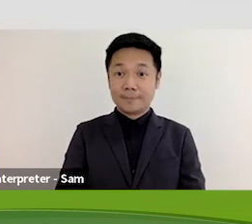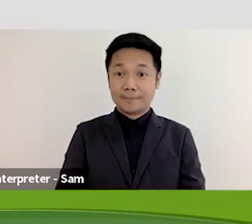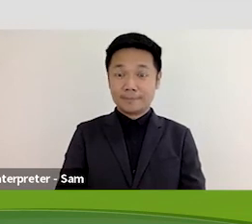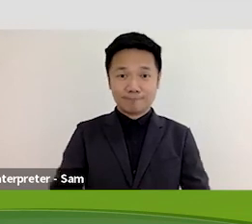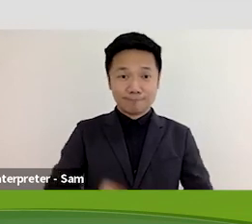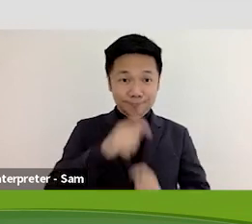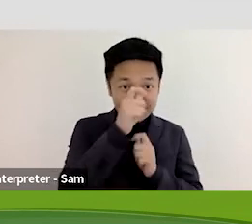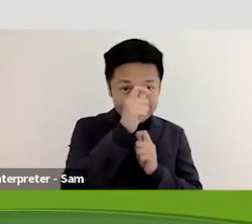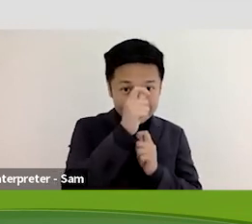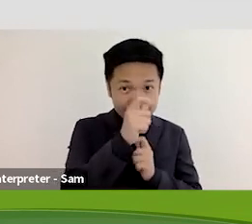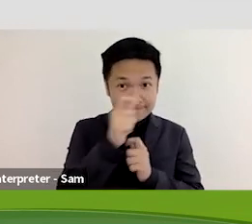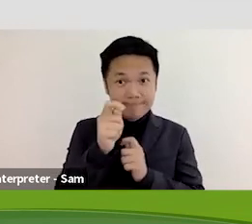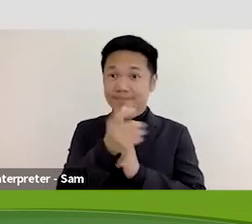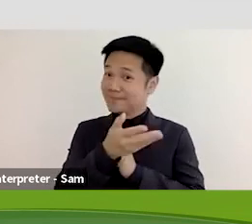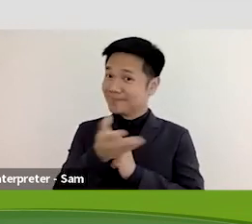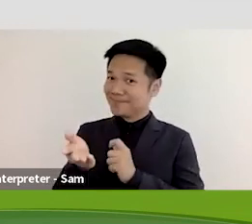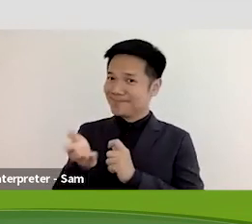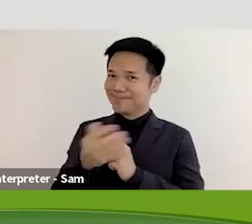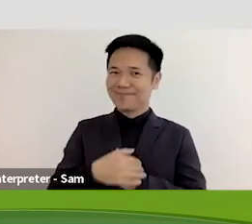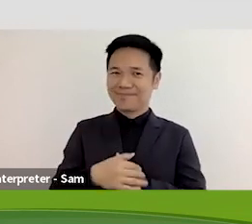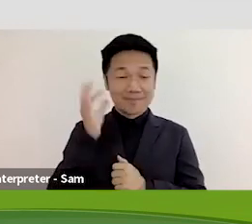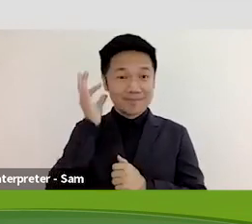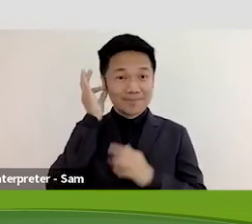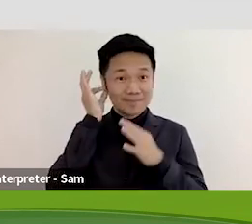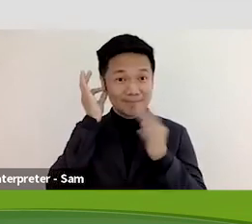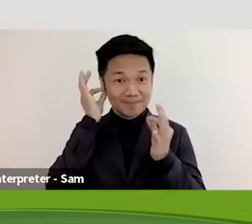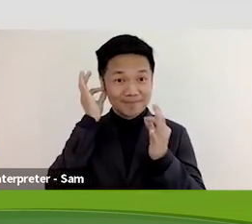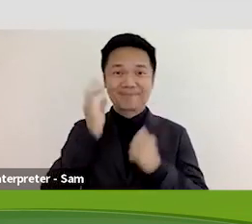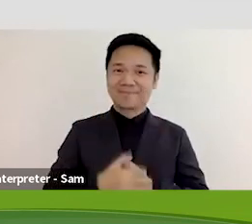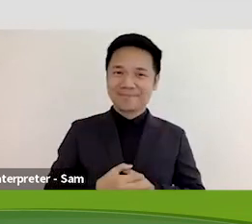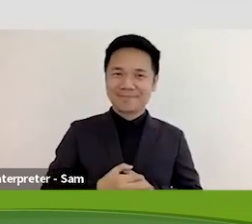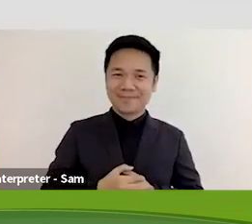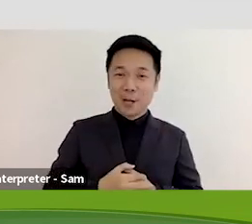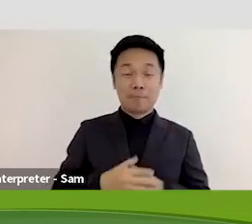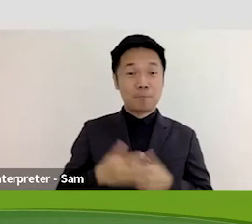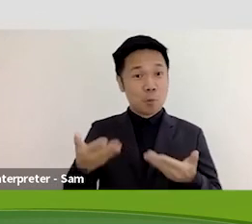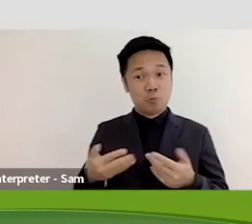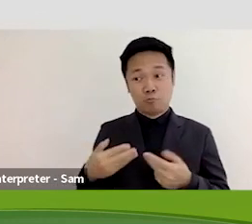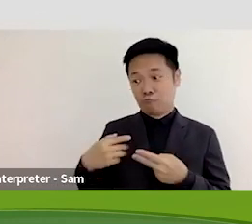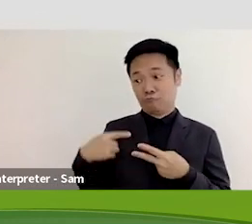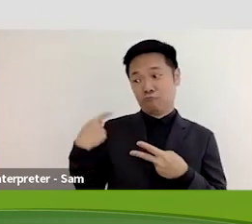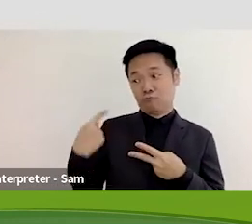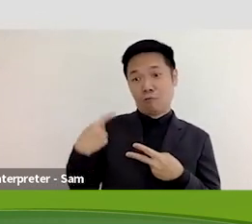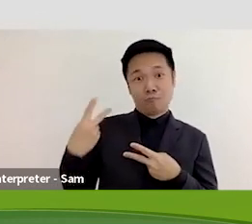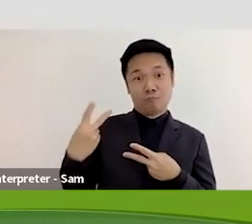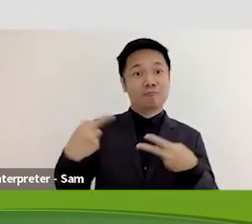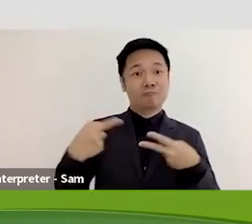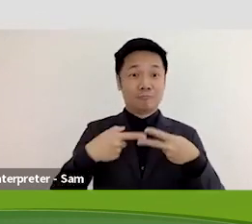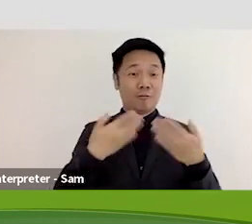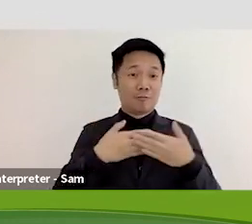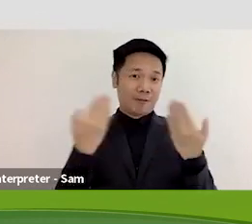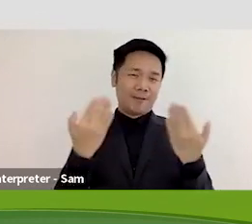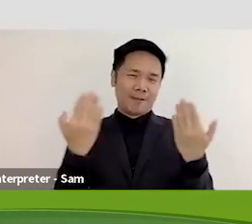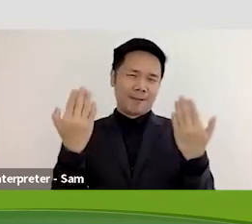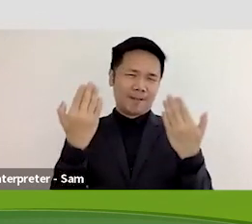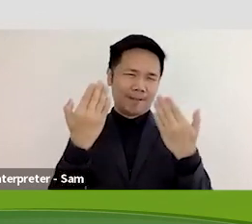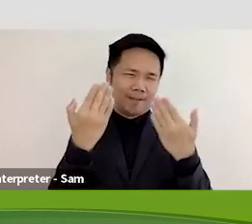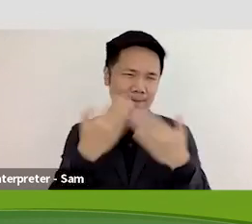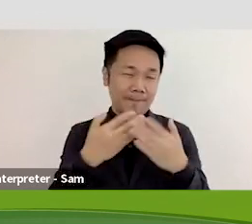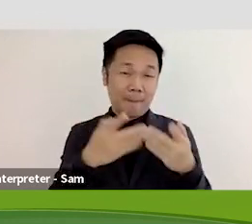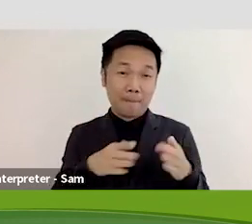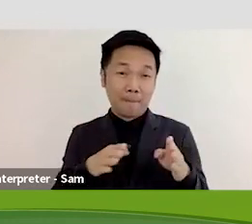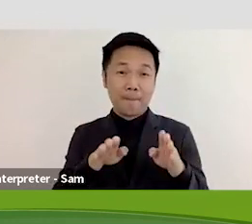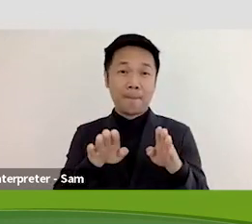Excellencies, distinguished guests, ladies and gentlemen, as we draw this two-day regional consultation to a close, we will now have